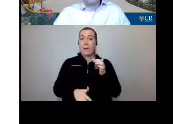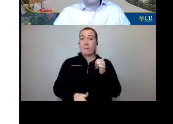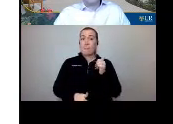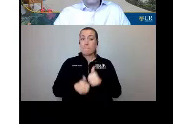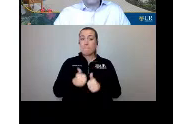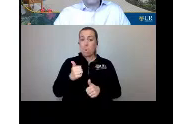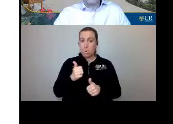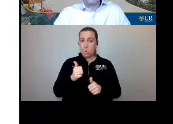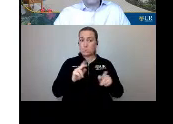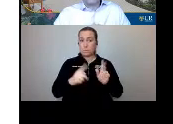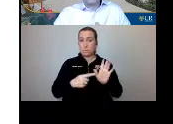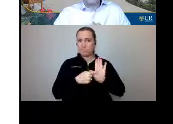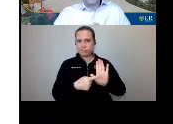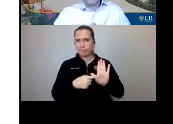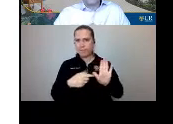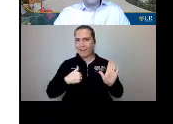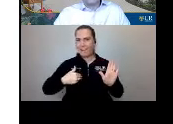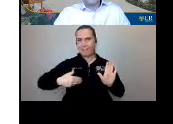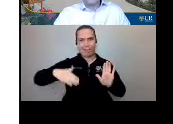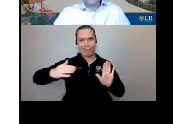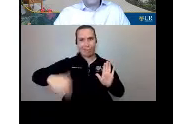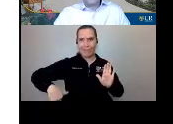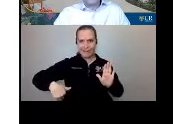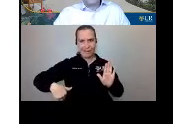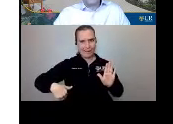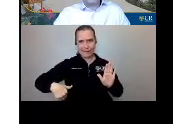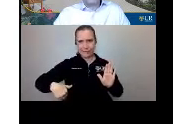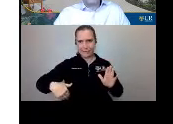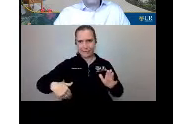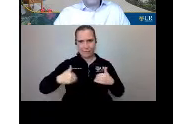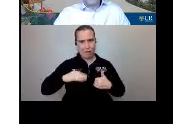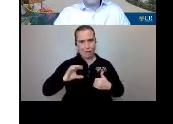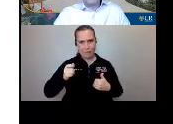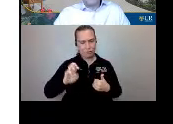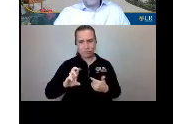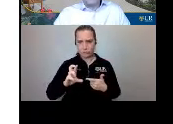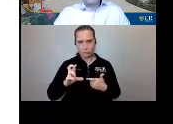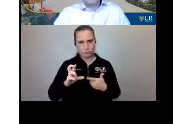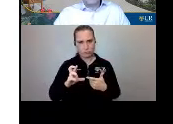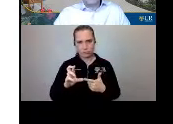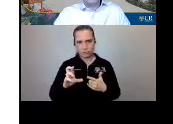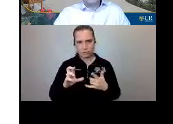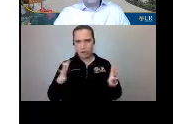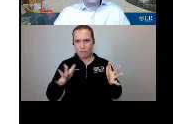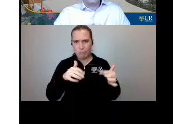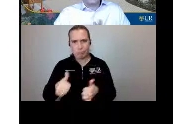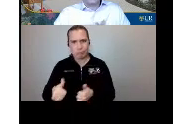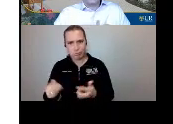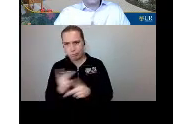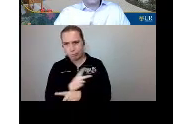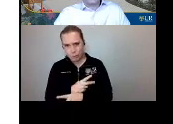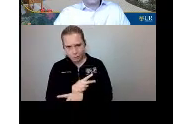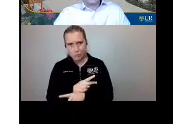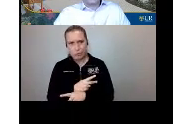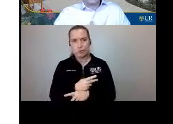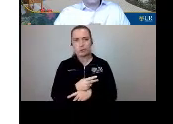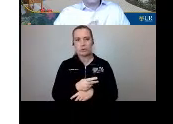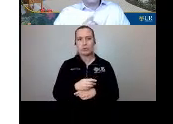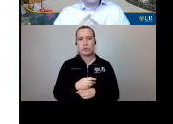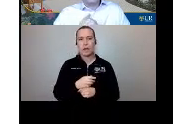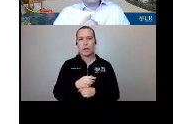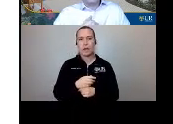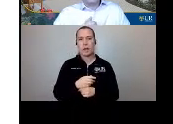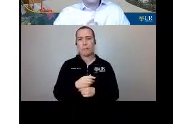stage disease for which we have few treatment options. There are much better treatment options and outcomes for early stage disease, and